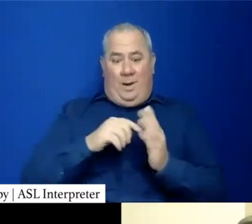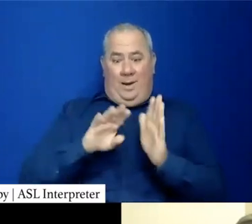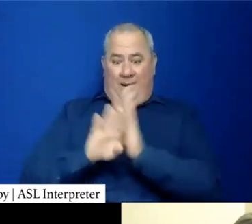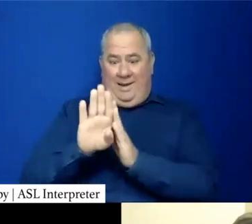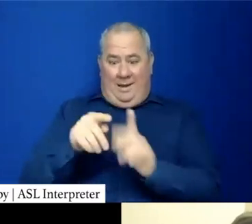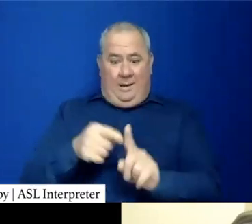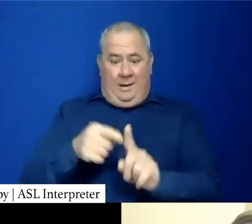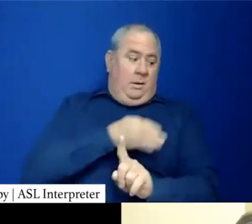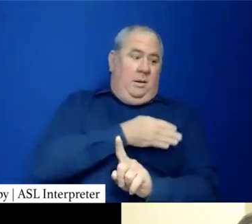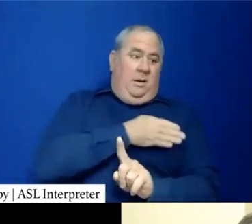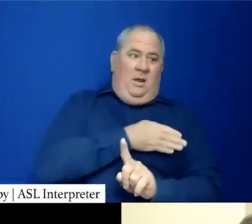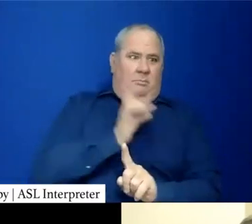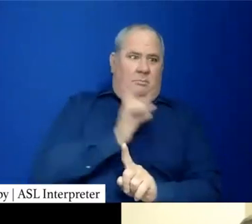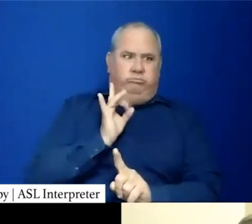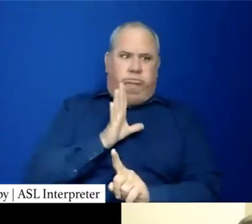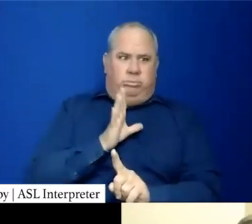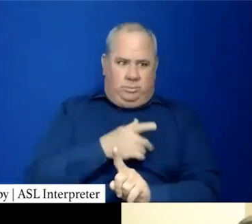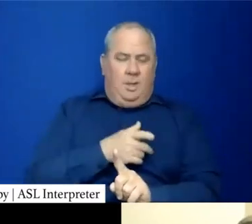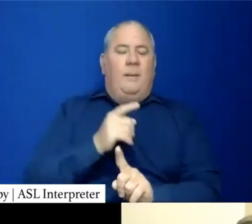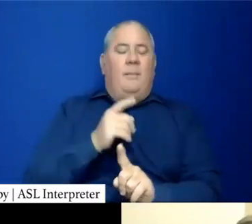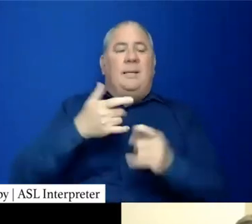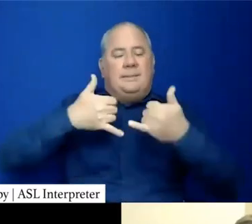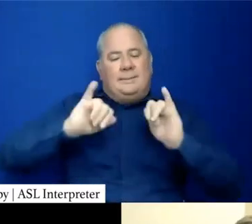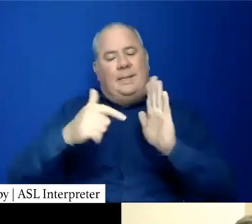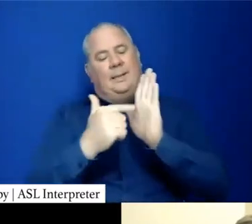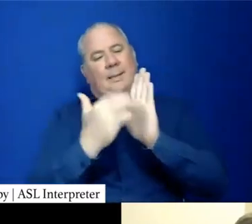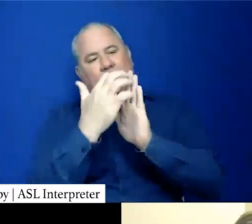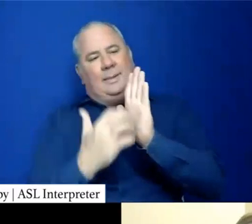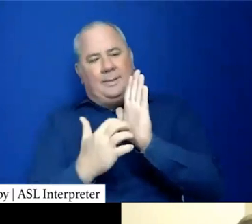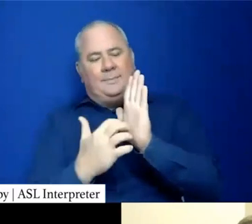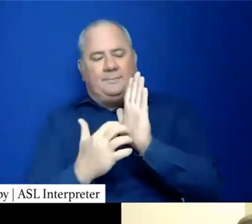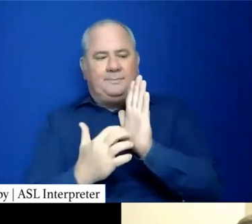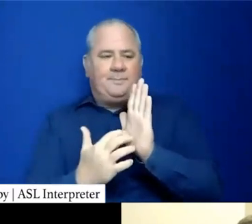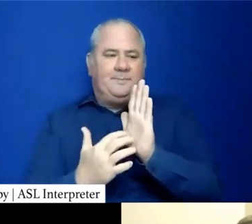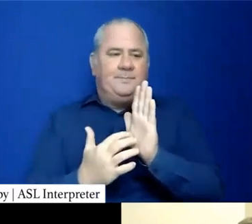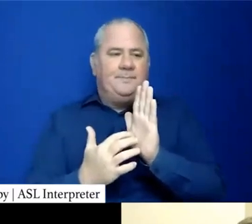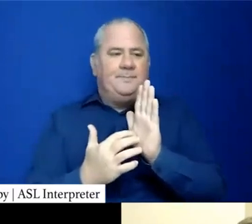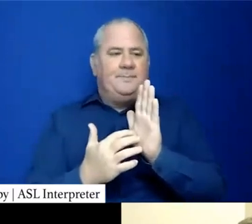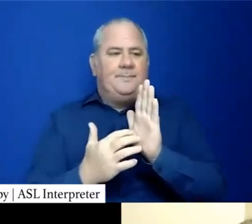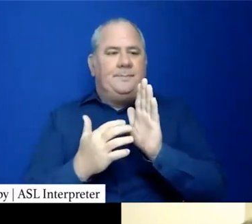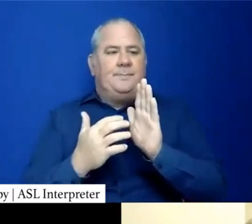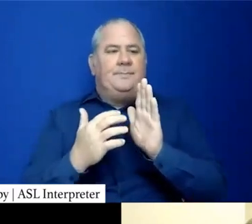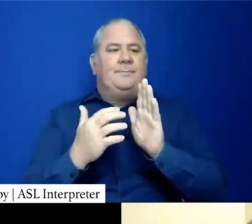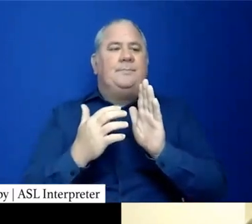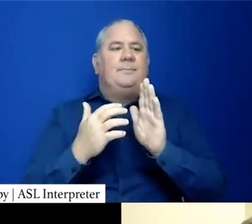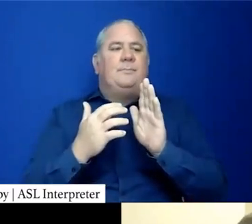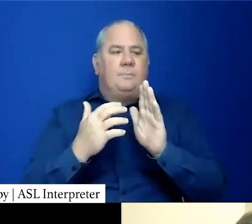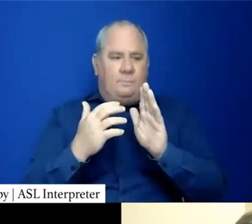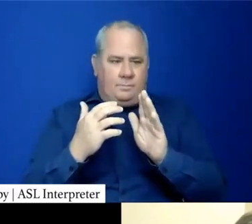did, but it still would have left a lot of particularly vent users up a creek.